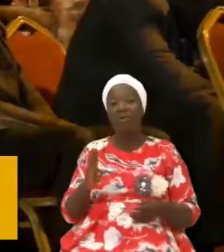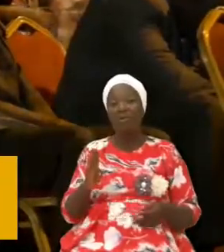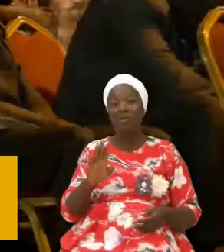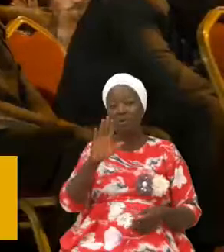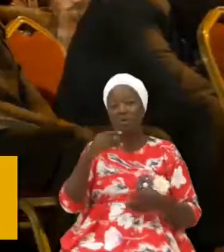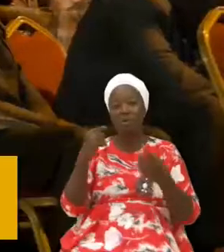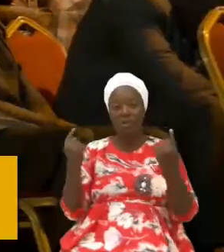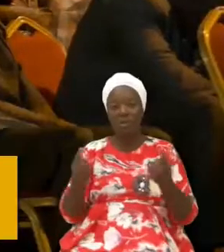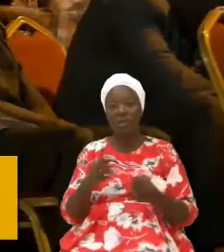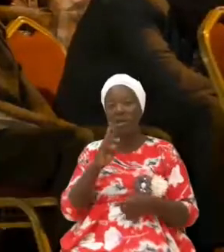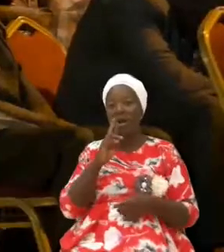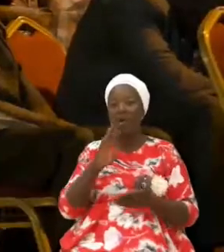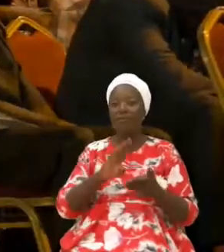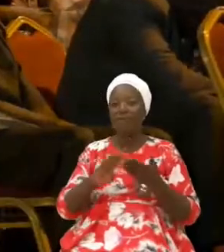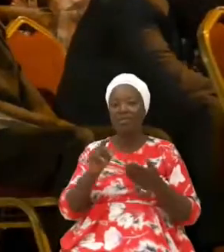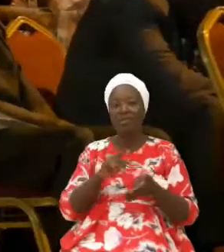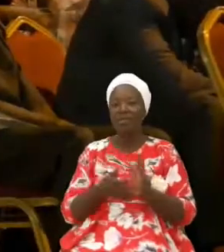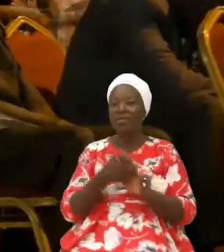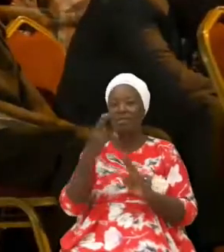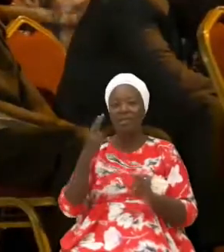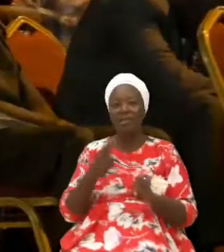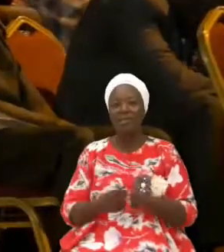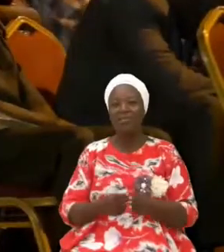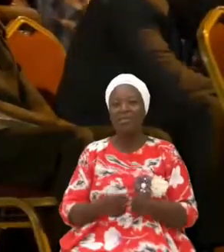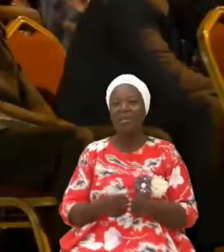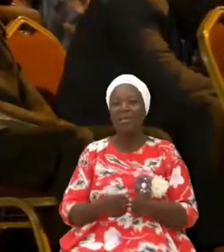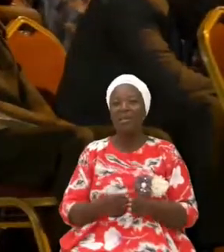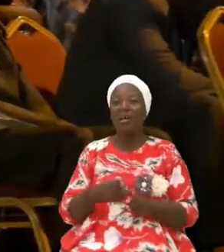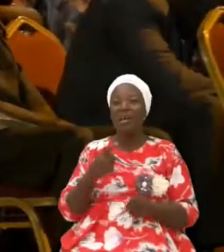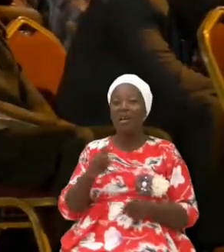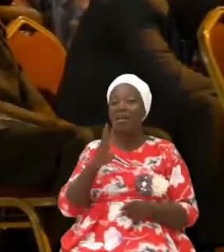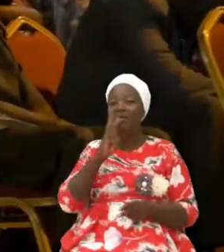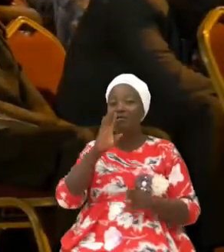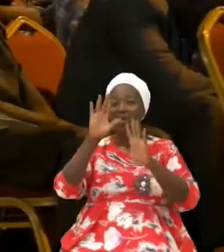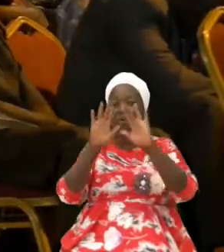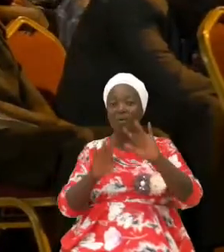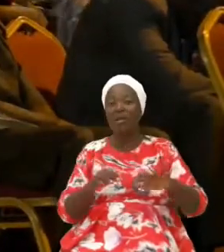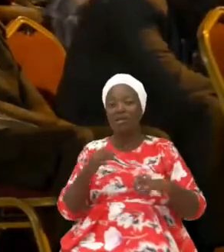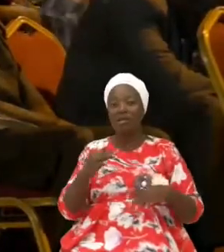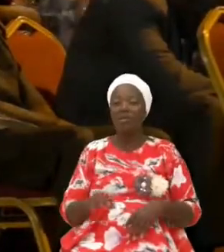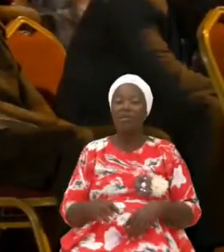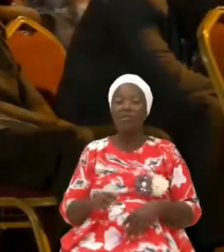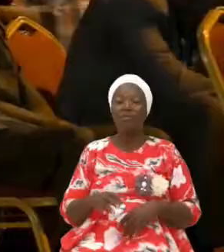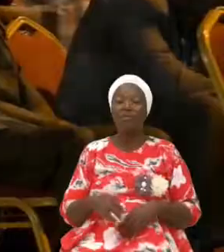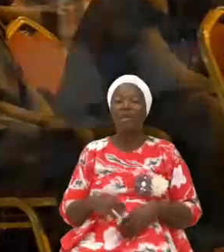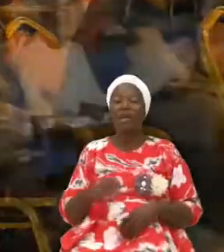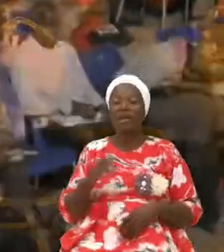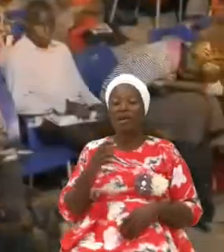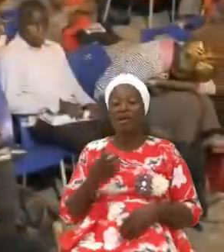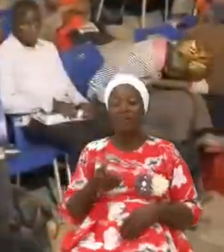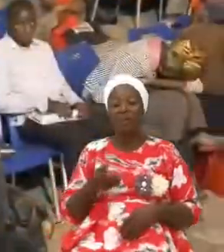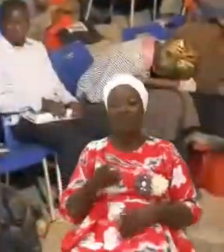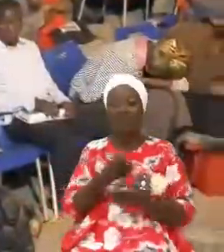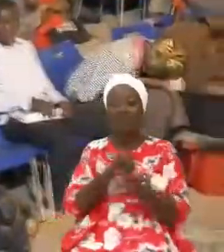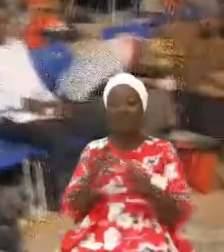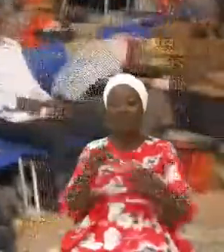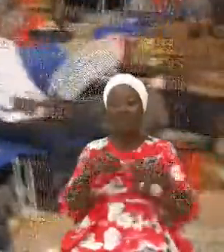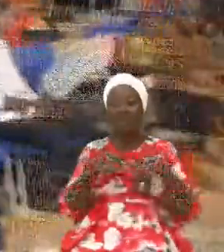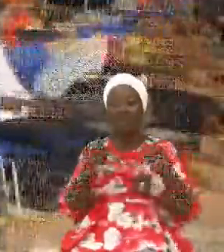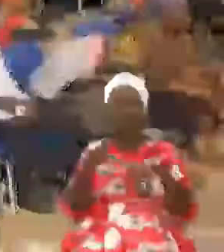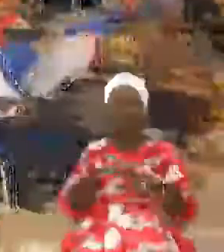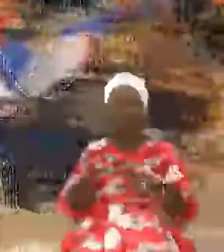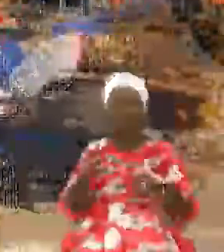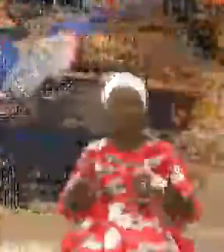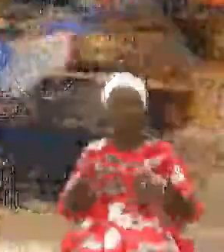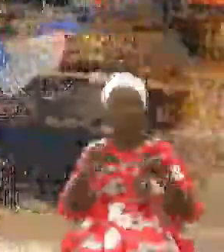By the grace of God, your sins are forgiven. The shower of salvation has come upon your